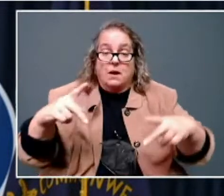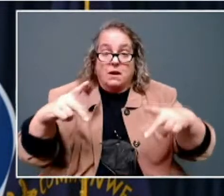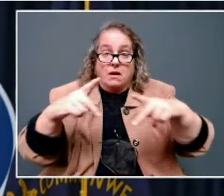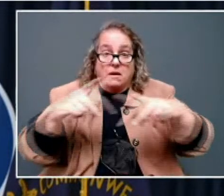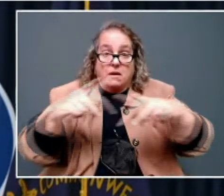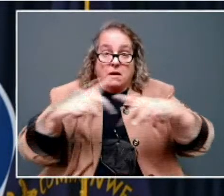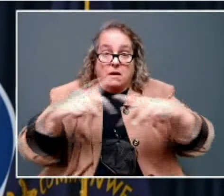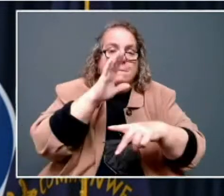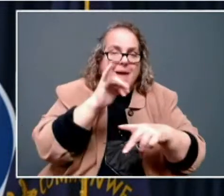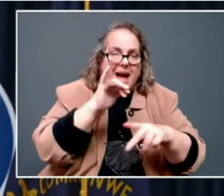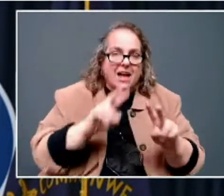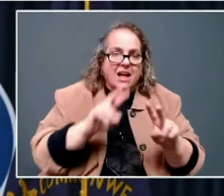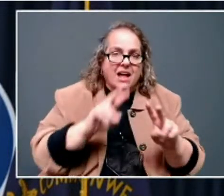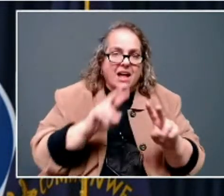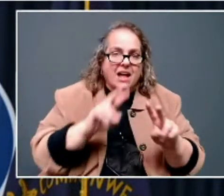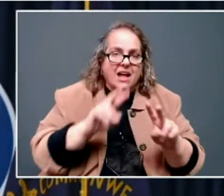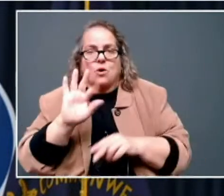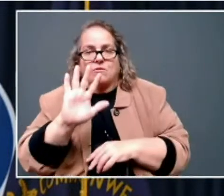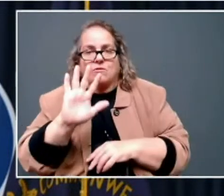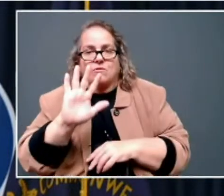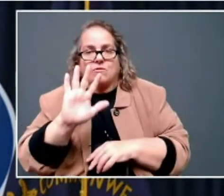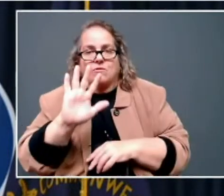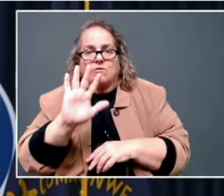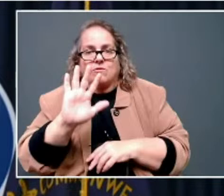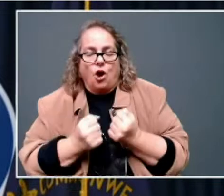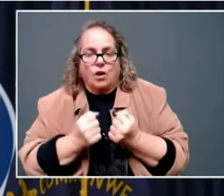car, which is a